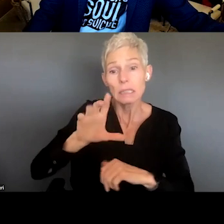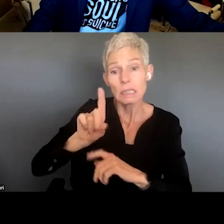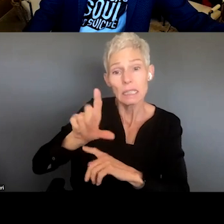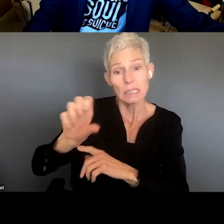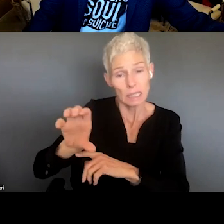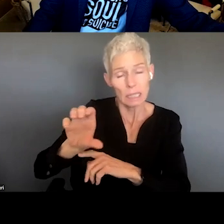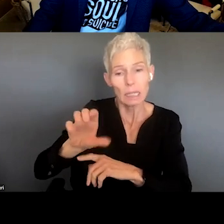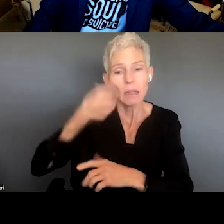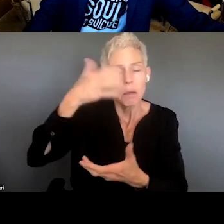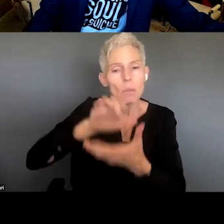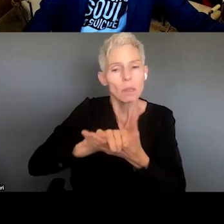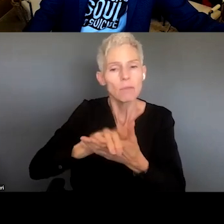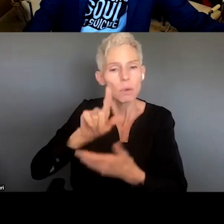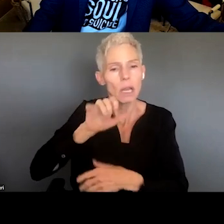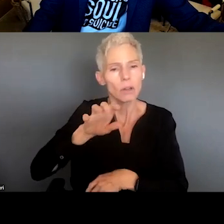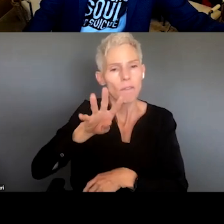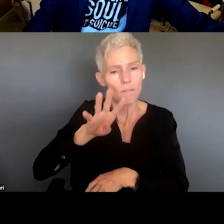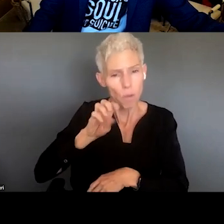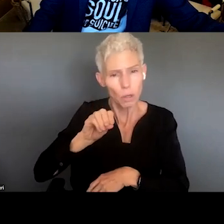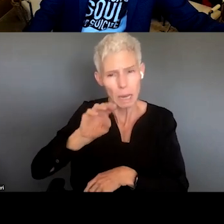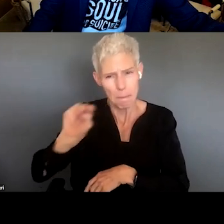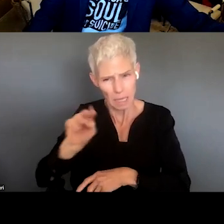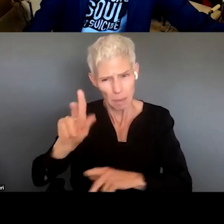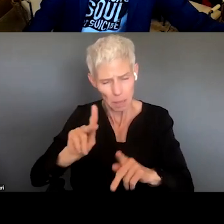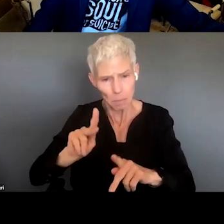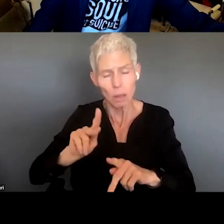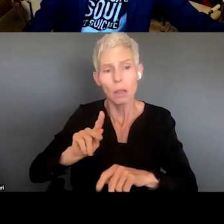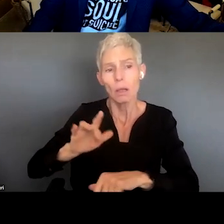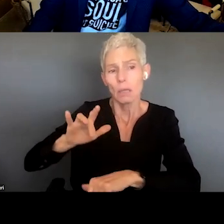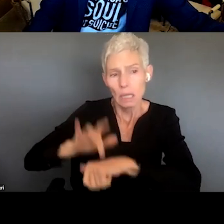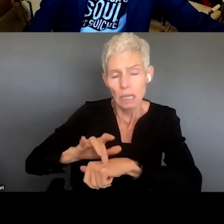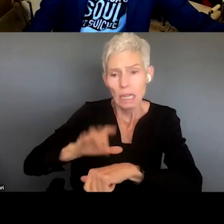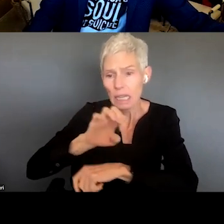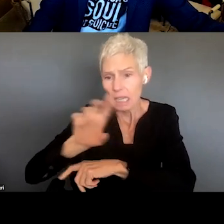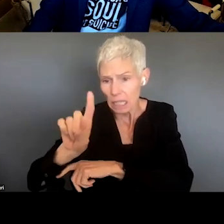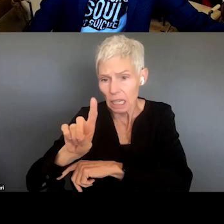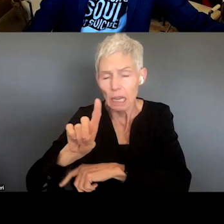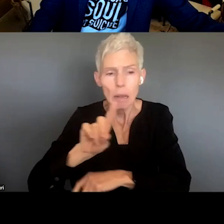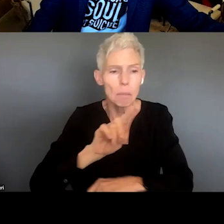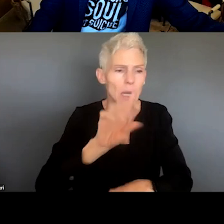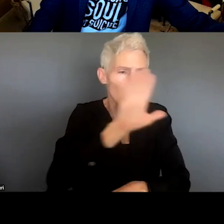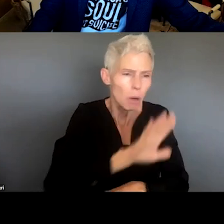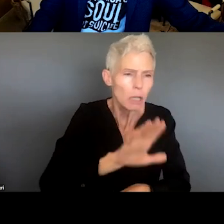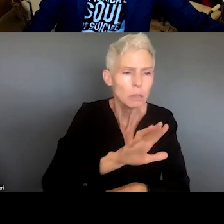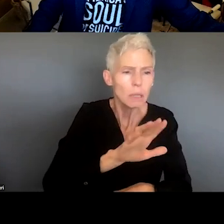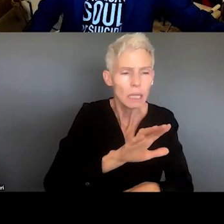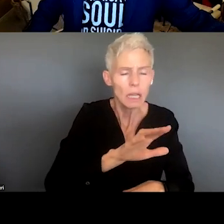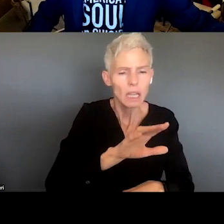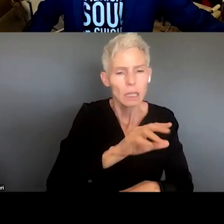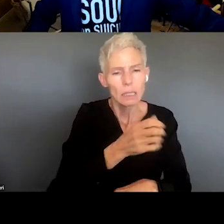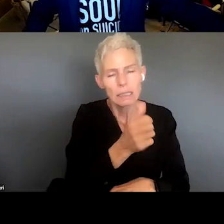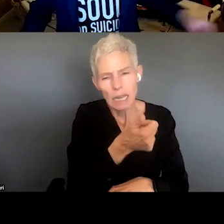CDC believes that 140 million people visit the ED, and approximately 10 to 12% of them are related to mental